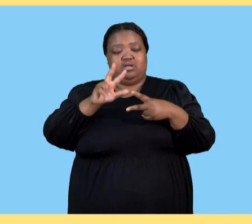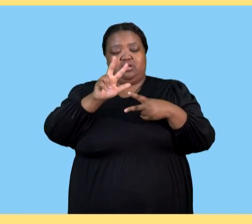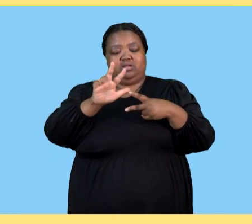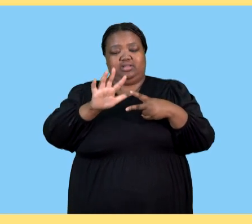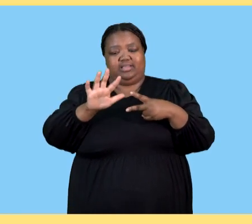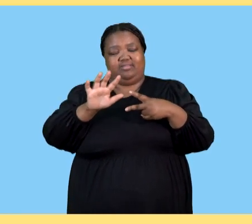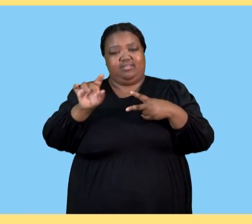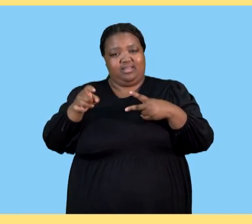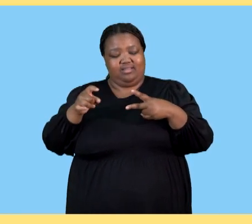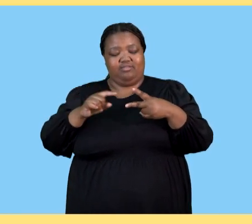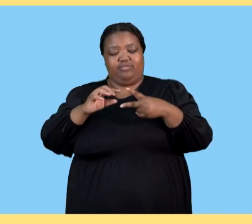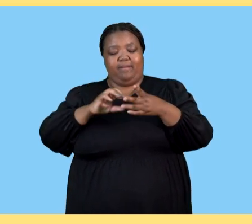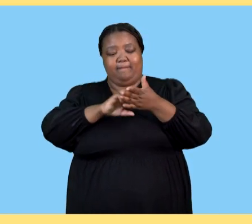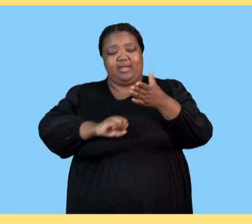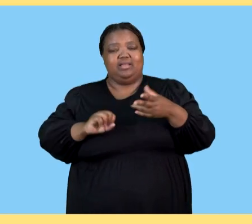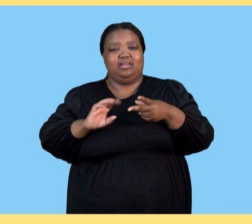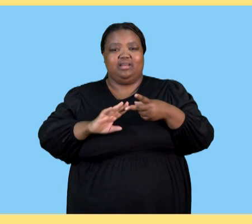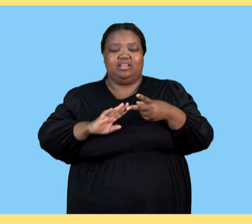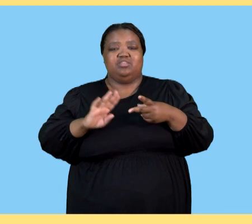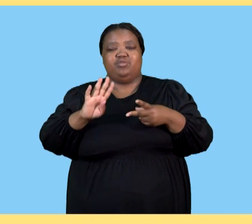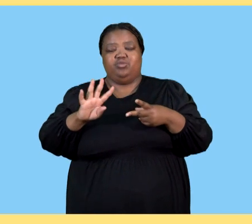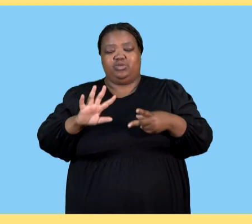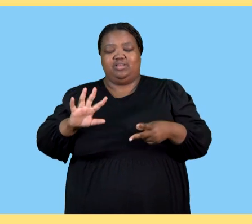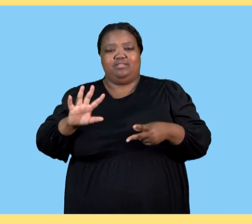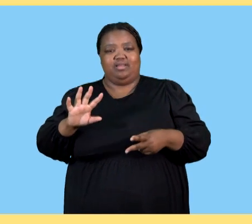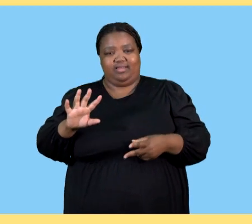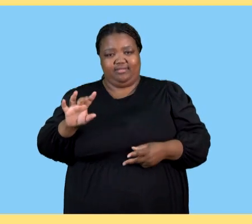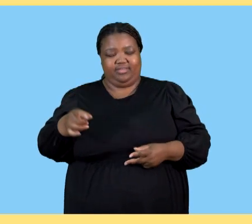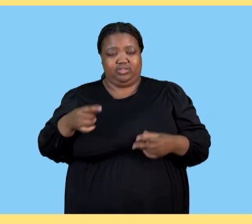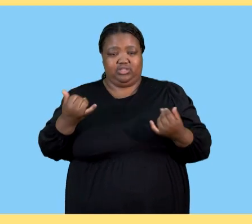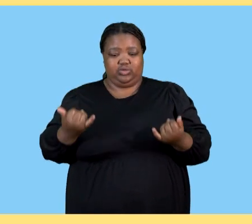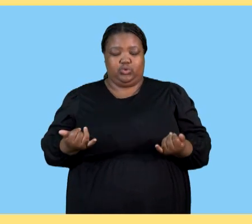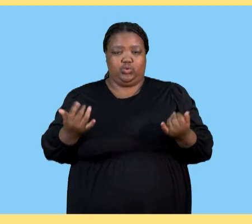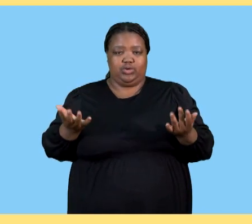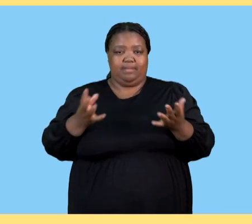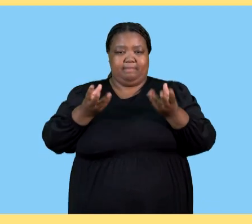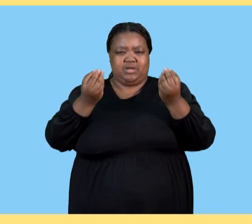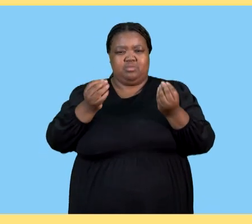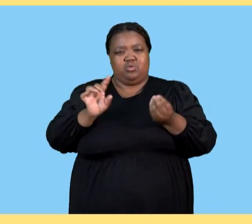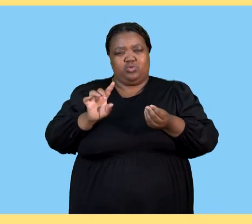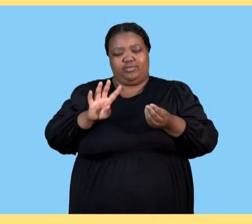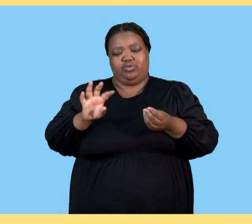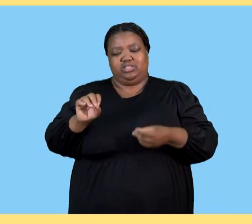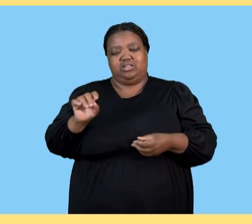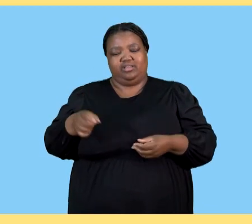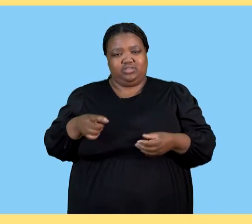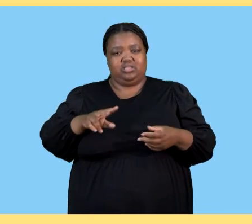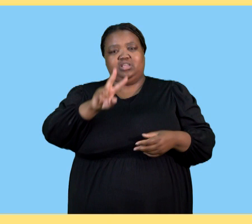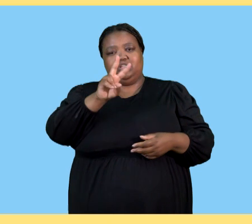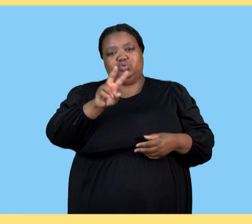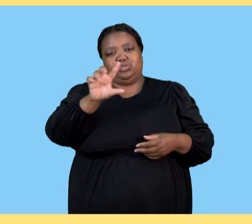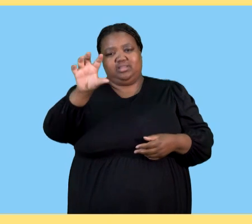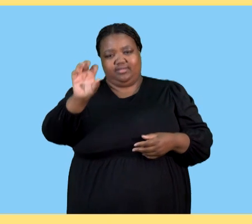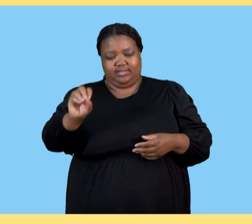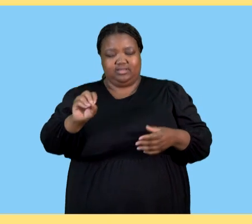repaid. So I'll say 85 minus 45. That leaves me with 40,000 here, which you can get if you